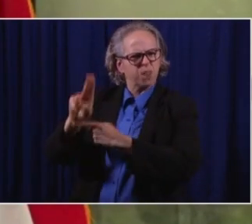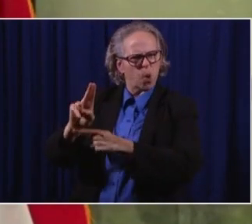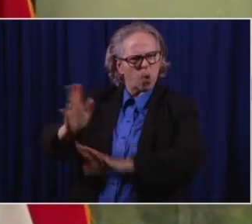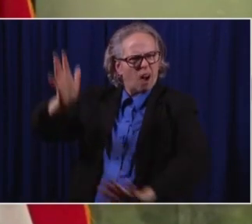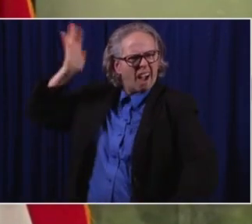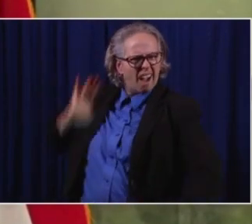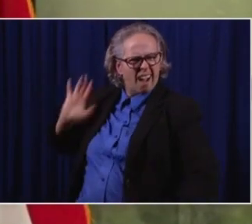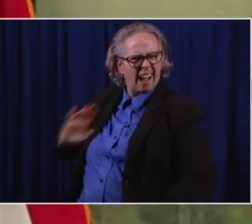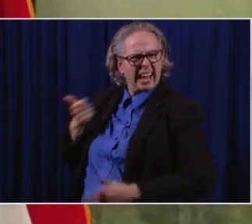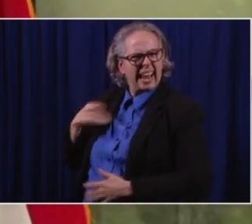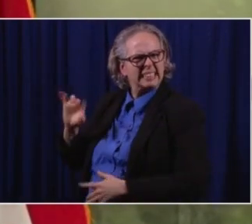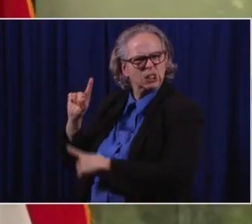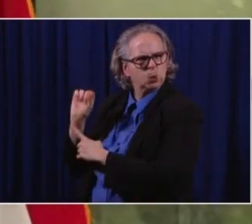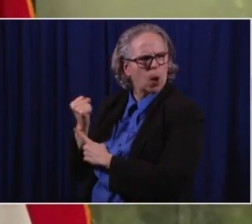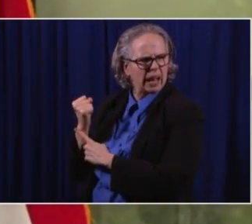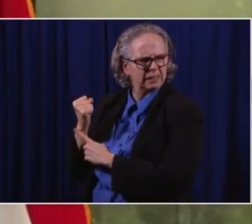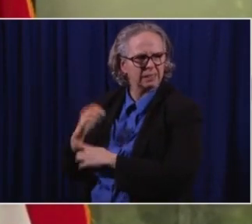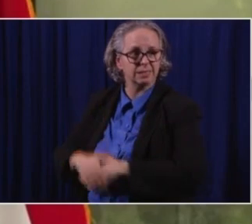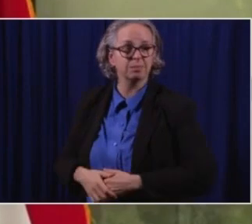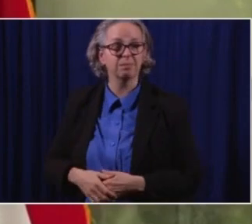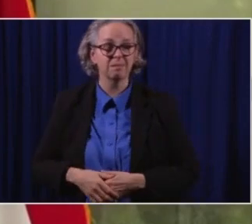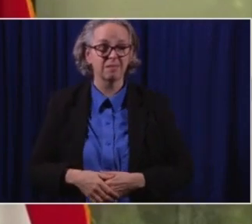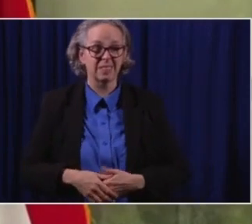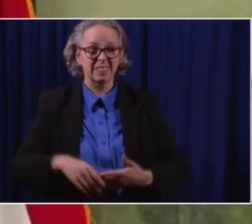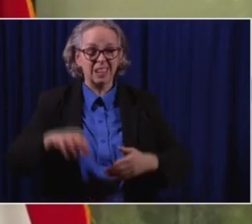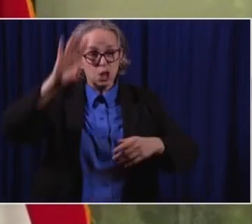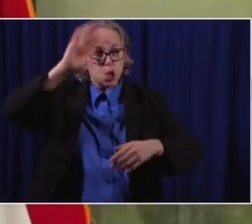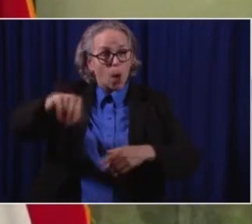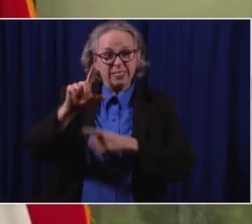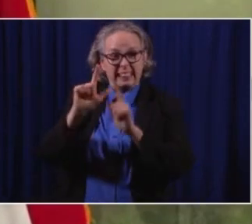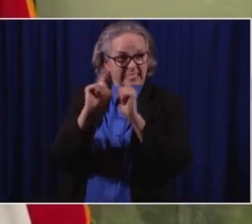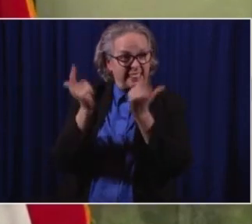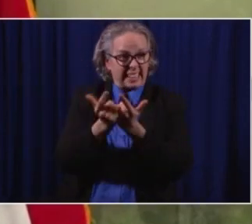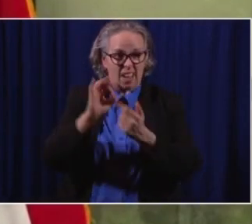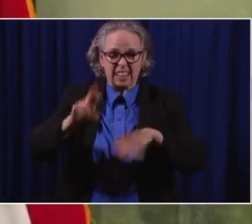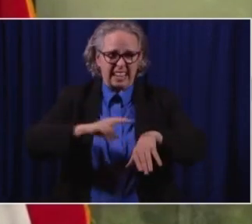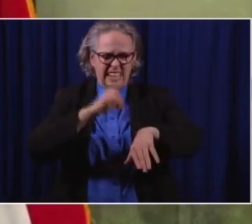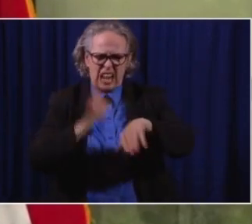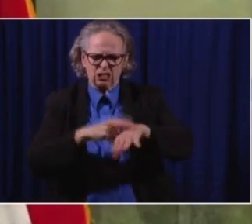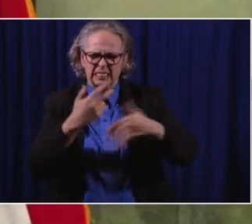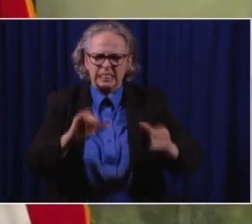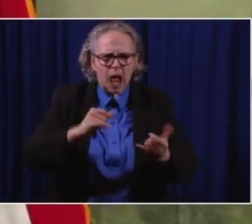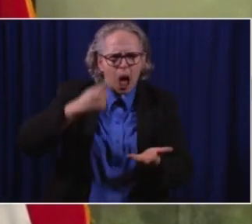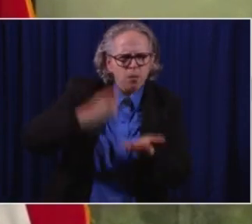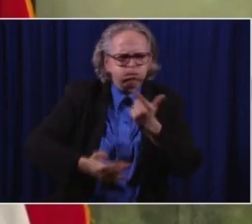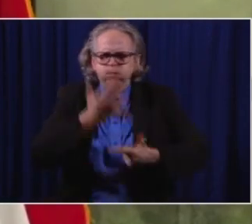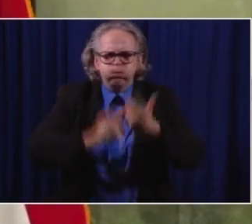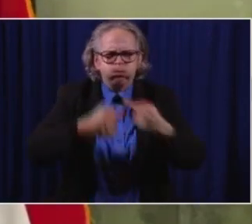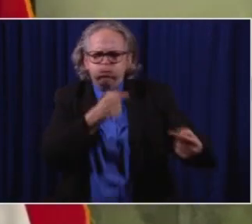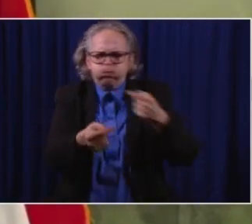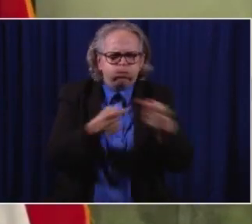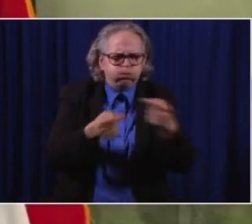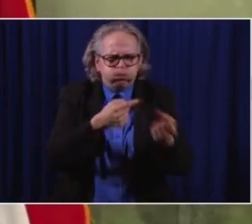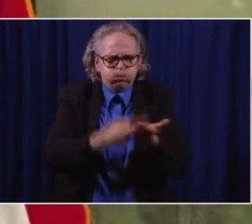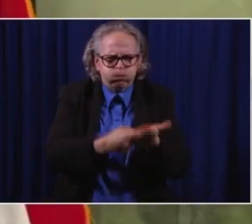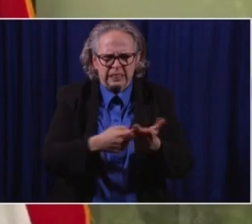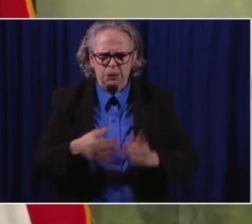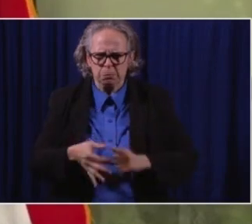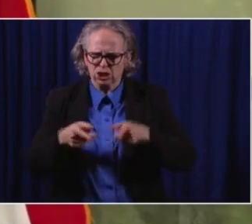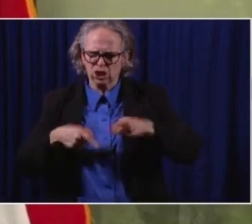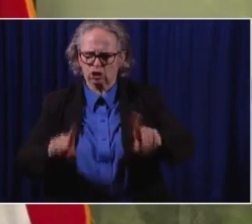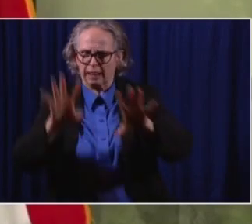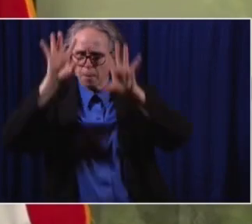The League of Nations was still a hot issue and would turn out again to be a hot issue during that presidential campaign. Some of the